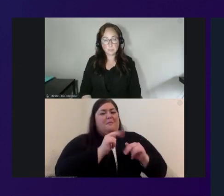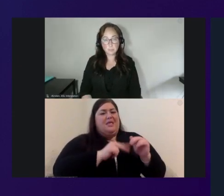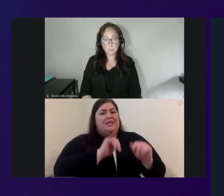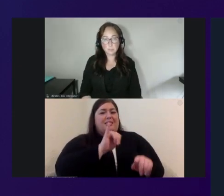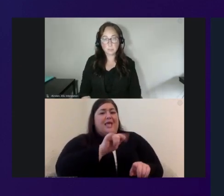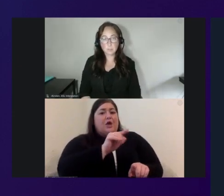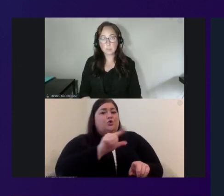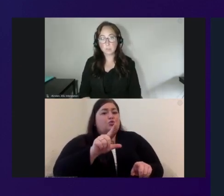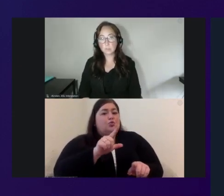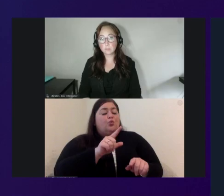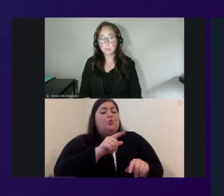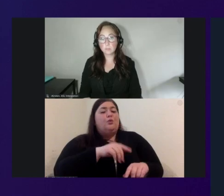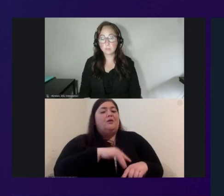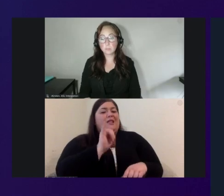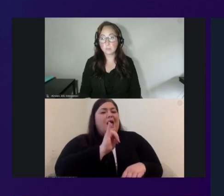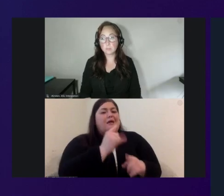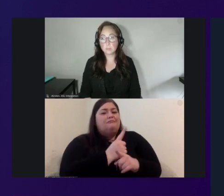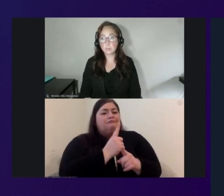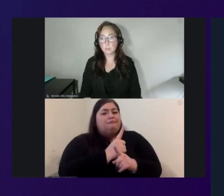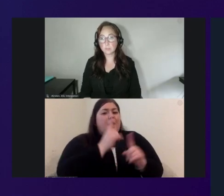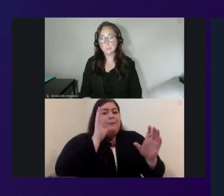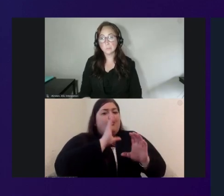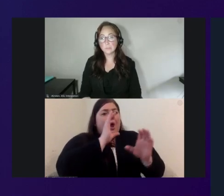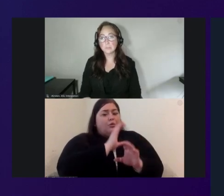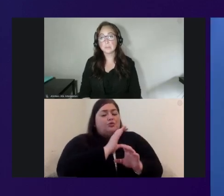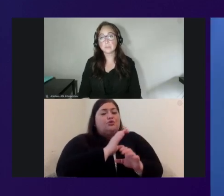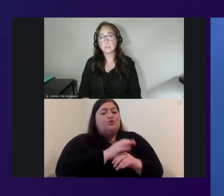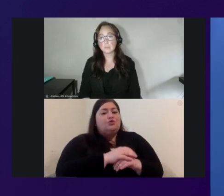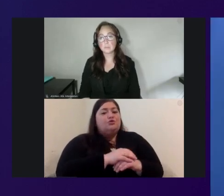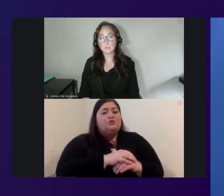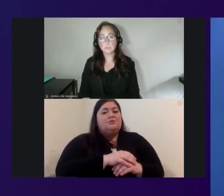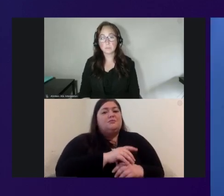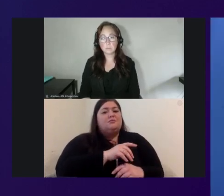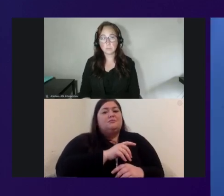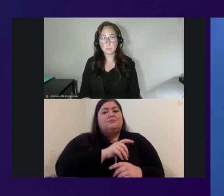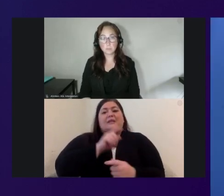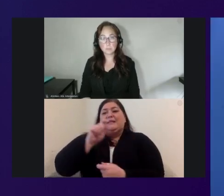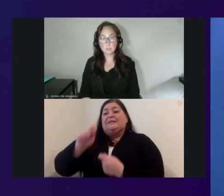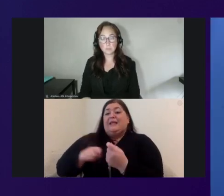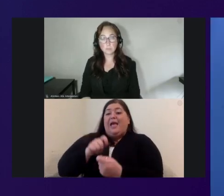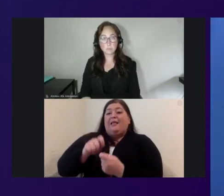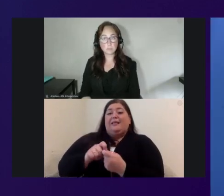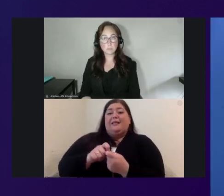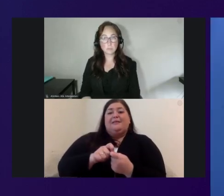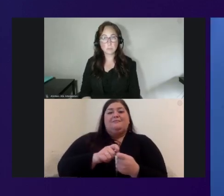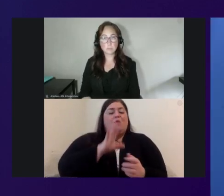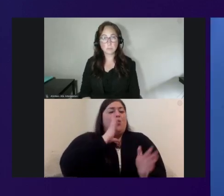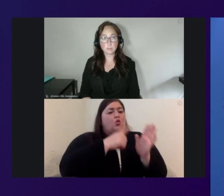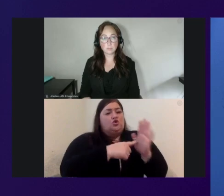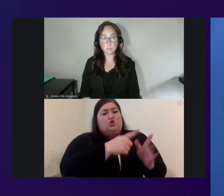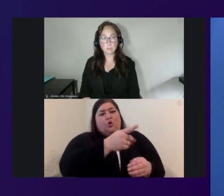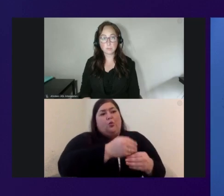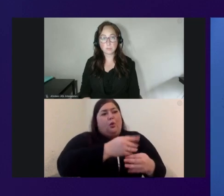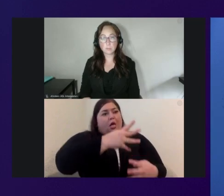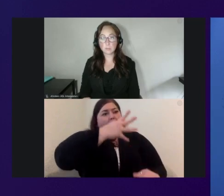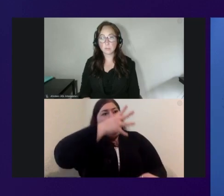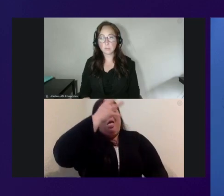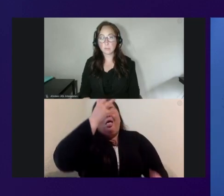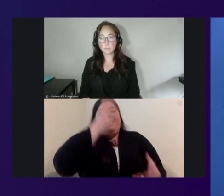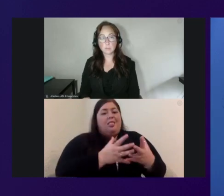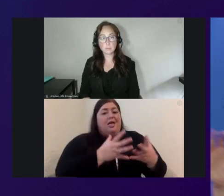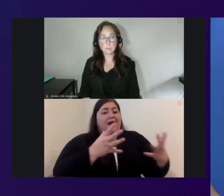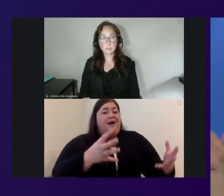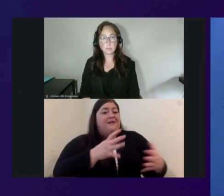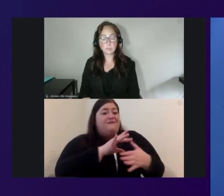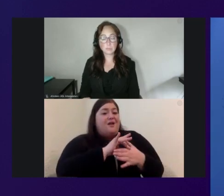mainstream browser. yeah, you get event this source. Exactly, Yes, yeah. right? You get this little slide out, shows you all this, tons and tons of content that's on the page, resources